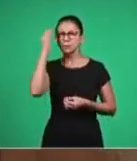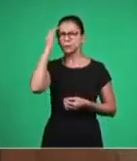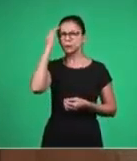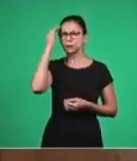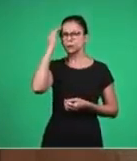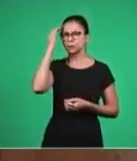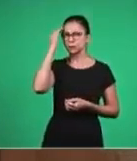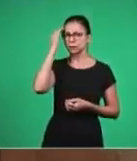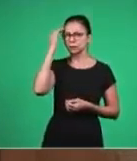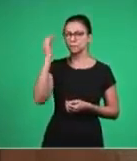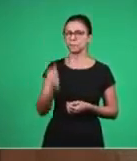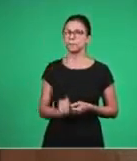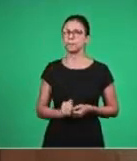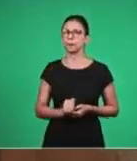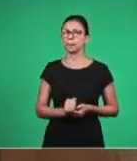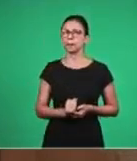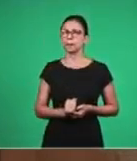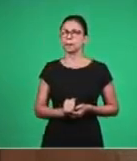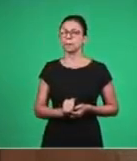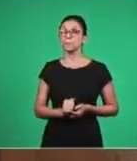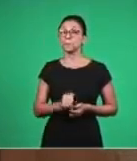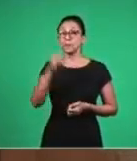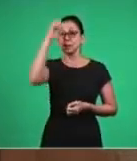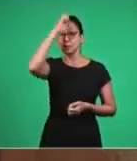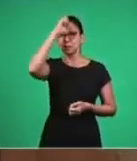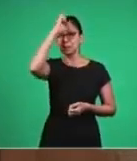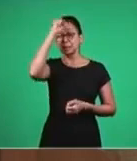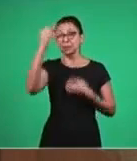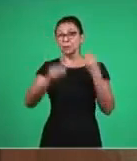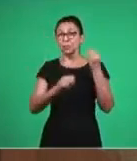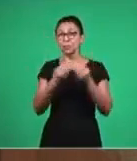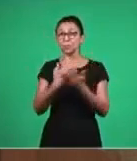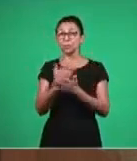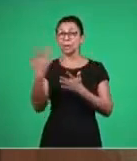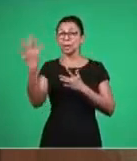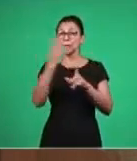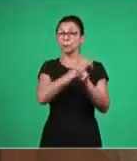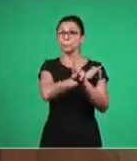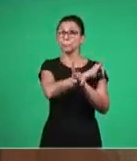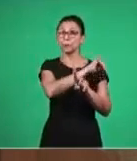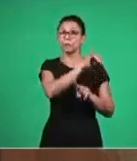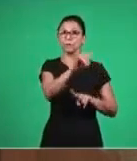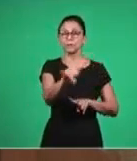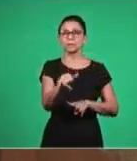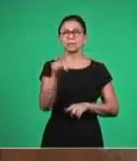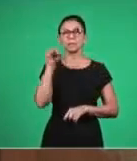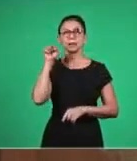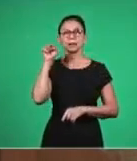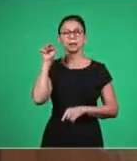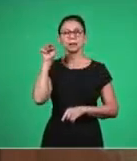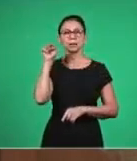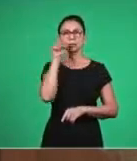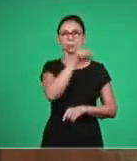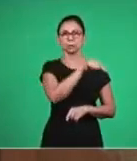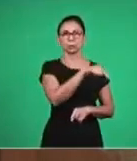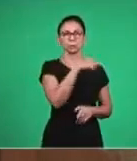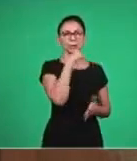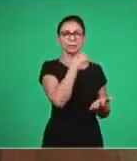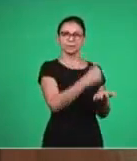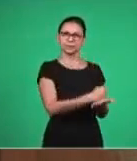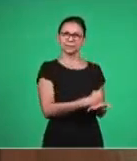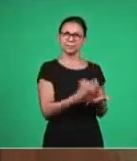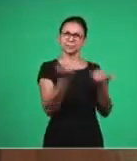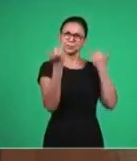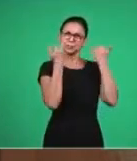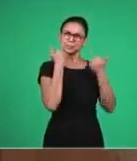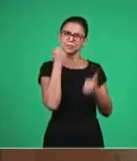our understanding, and so that we may see the prophecy of the church of the Old Testament and more information,